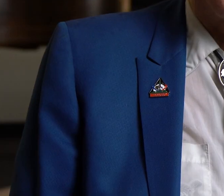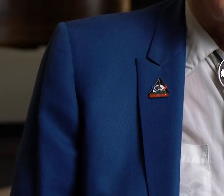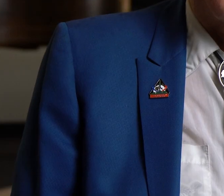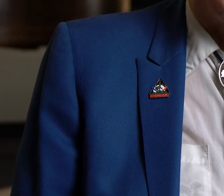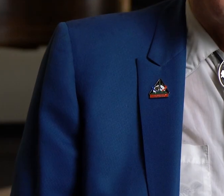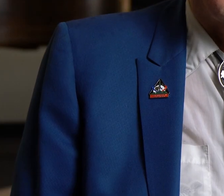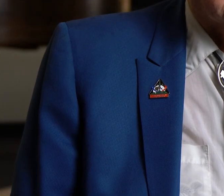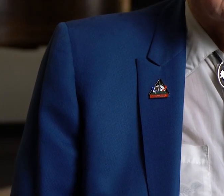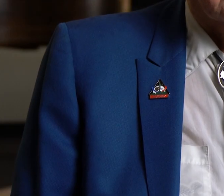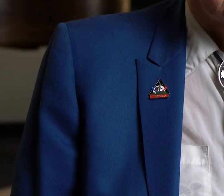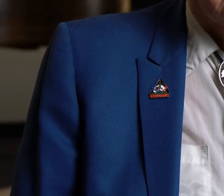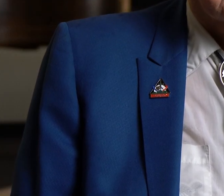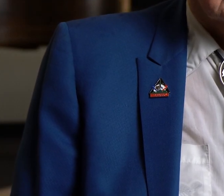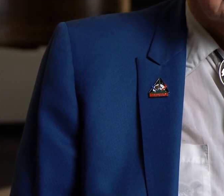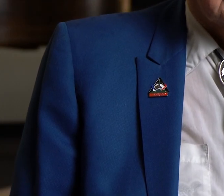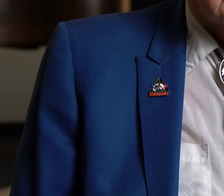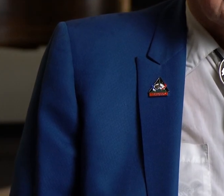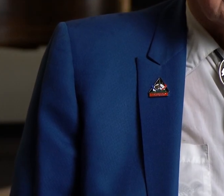Frank. It was heartbreaking.